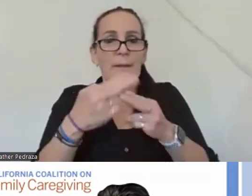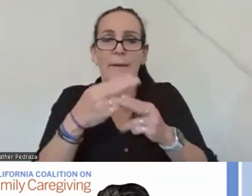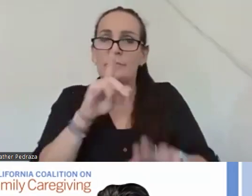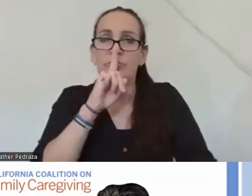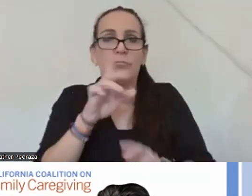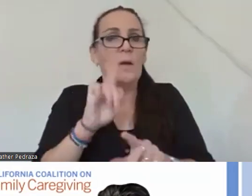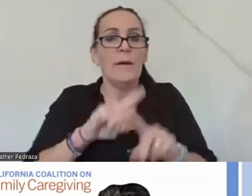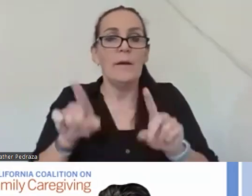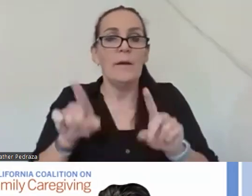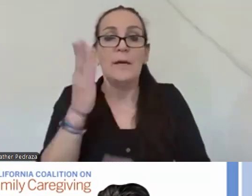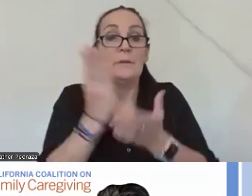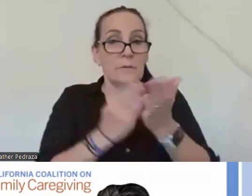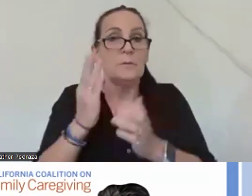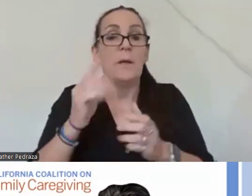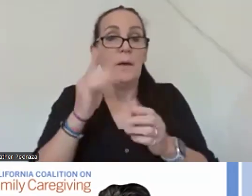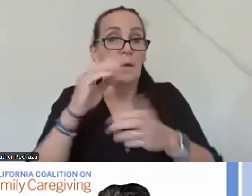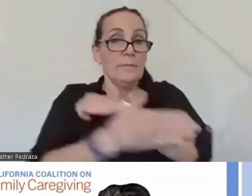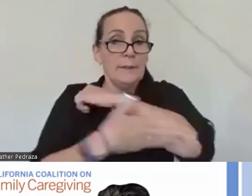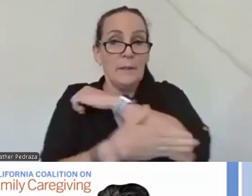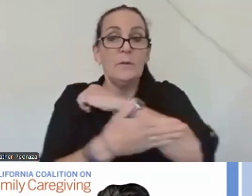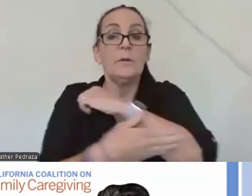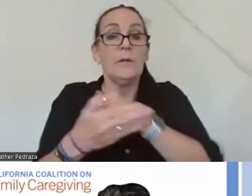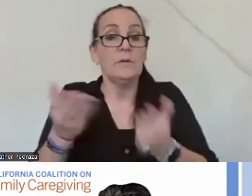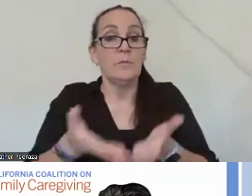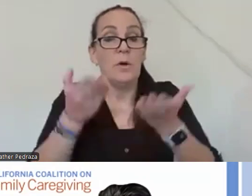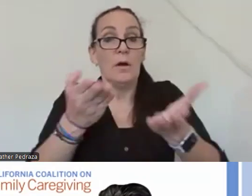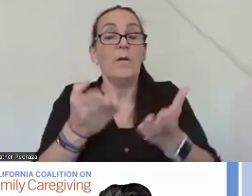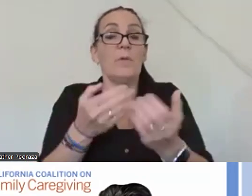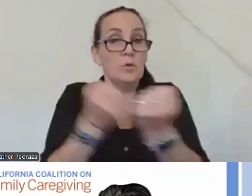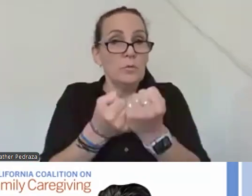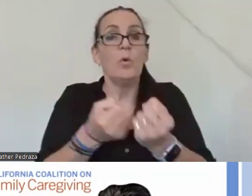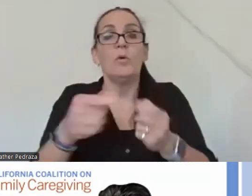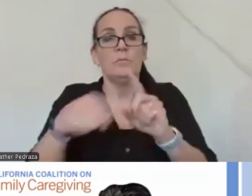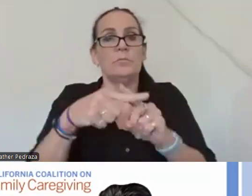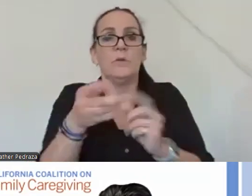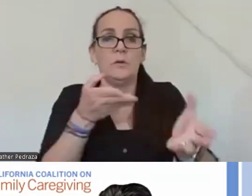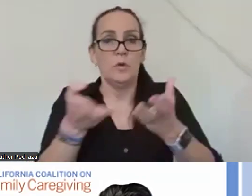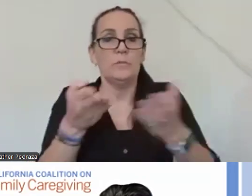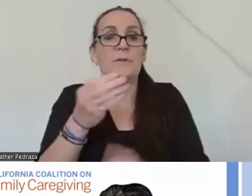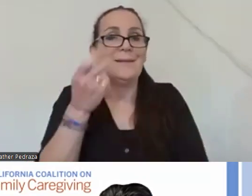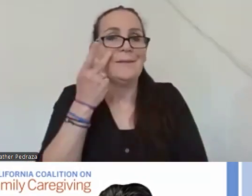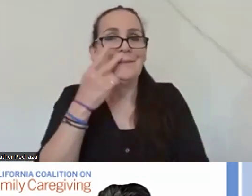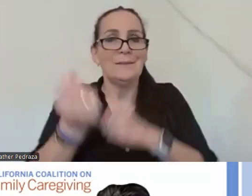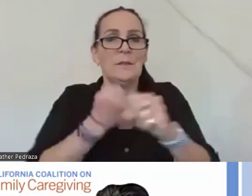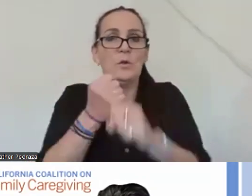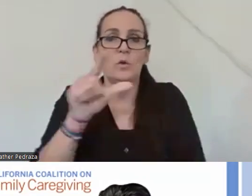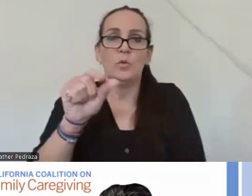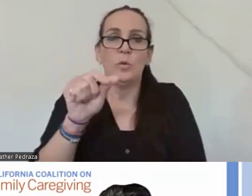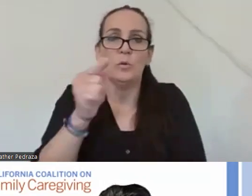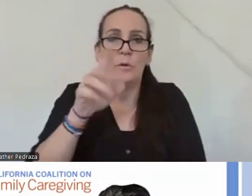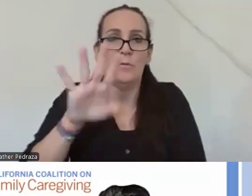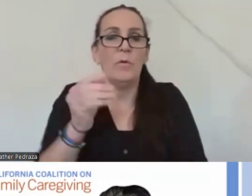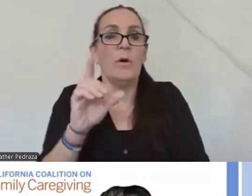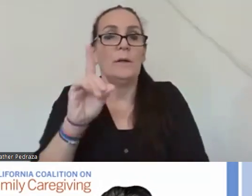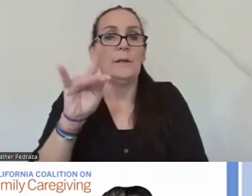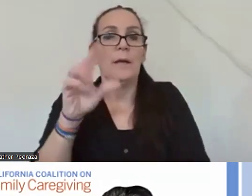a significant and meaningful amount. So when we look at the 2024 data, you can see in many counties that many